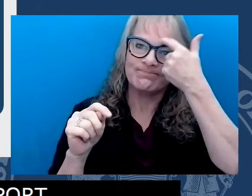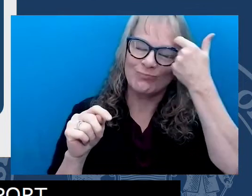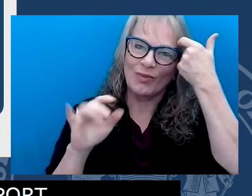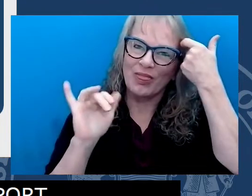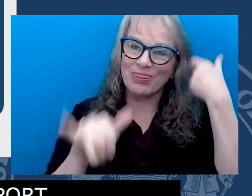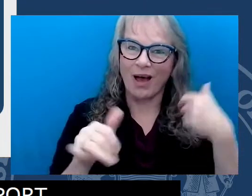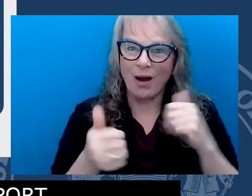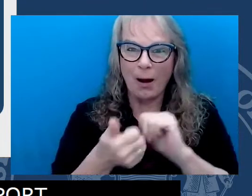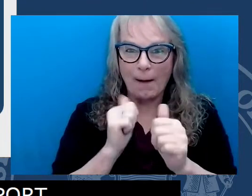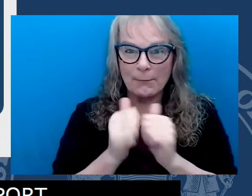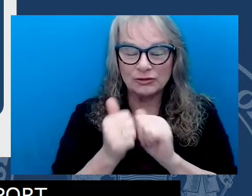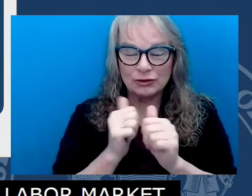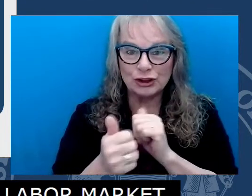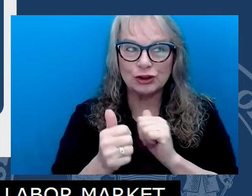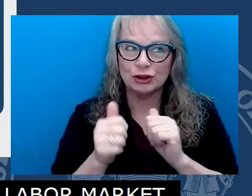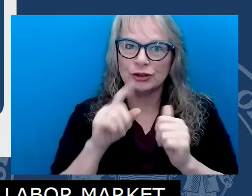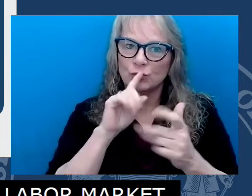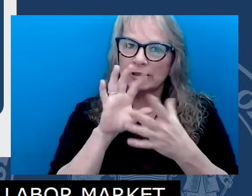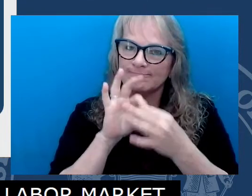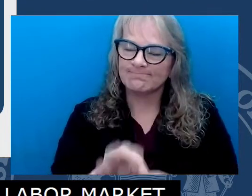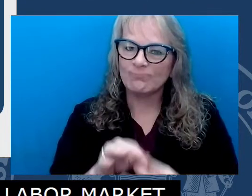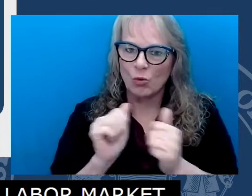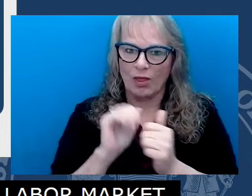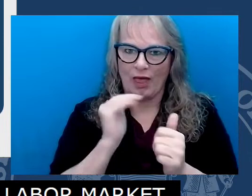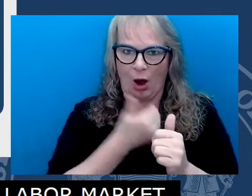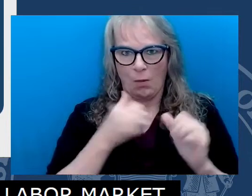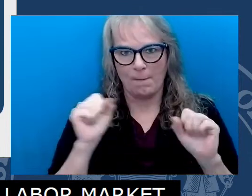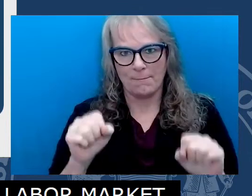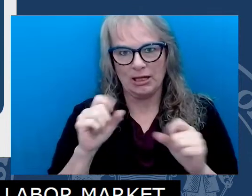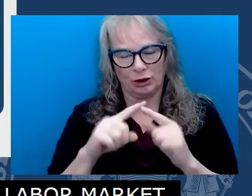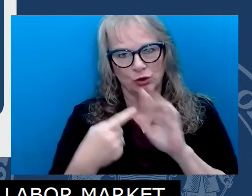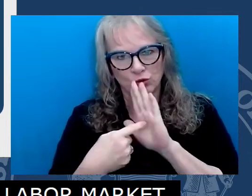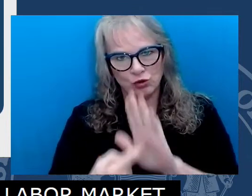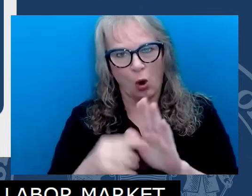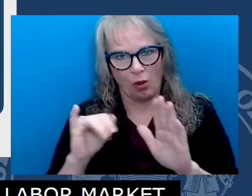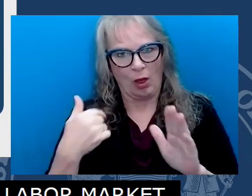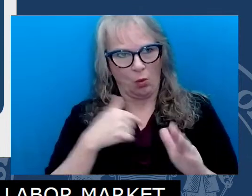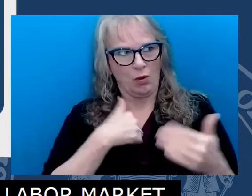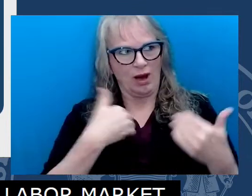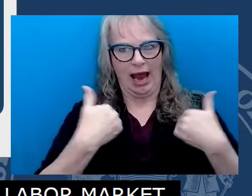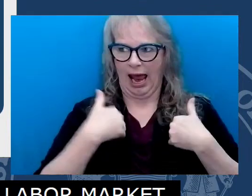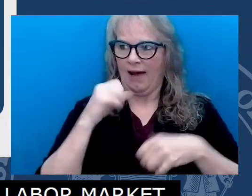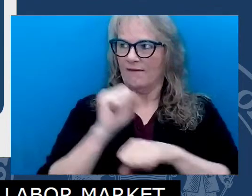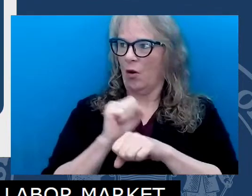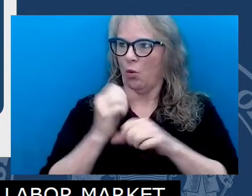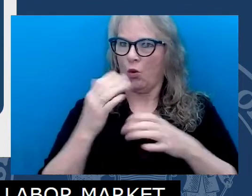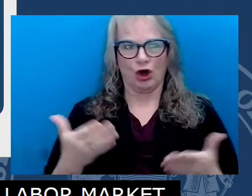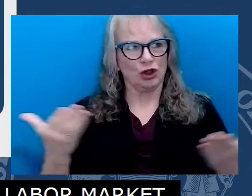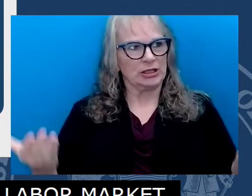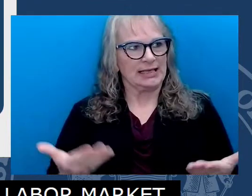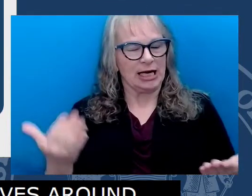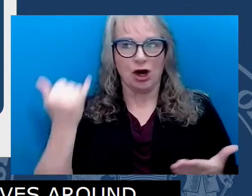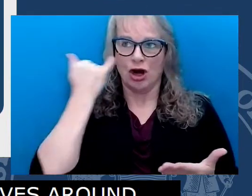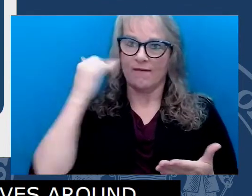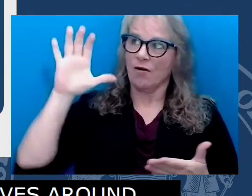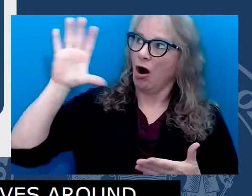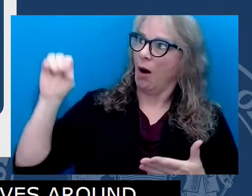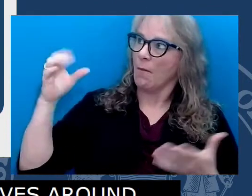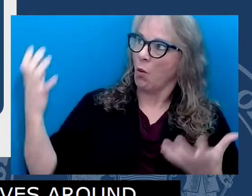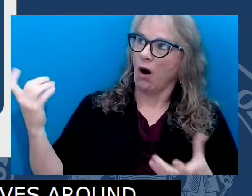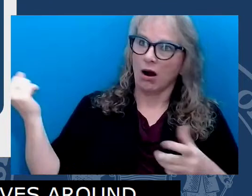revolves around our ability to demonstrate that we have the workforce here for companies to come here and set up